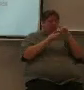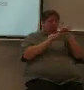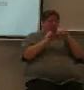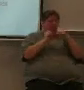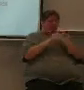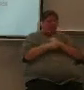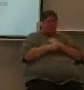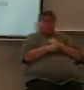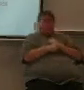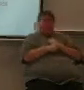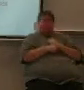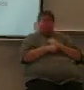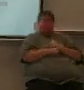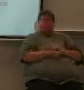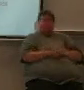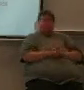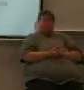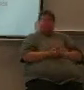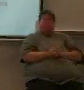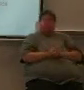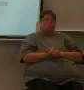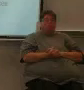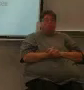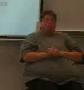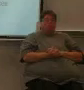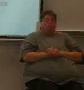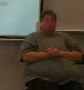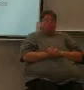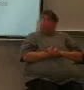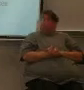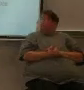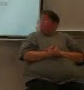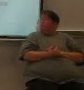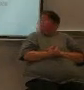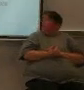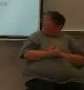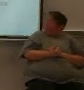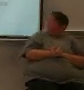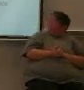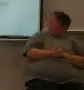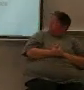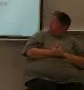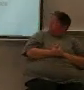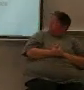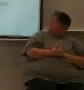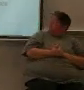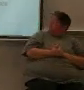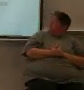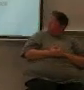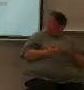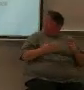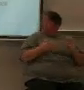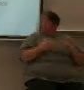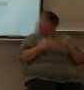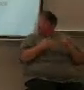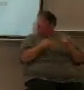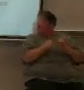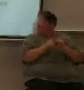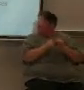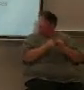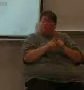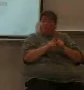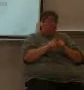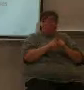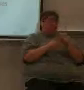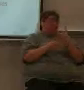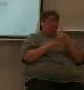Even though you miss the toxin. Three, they're fairly diverse, and so if they have a very diverse group, there's a lot of different functional